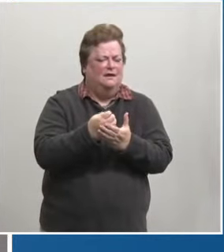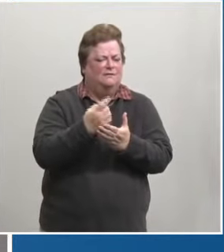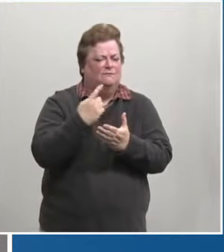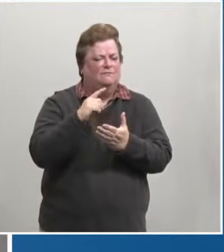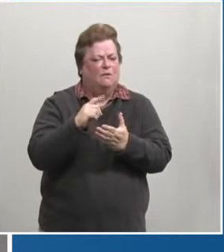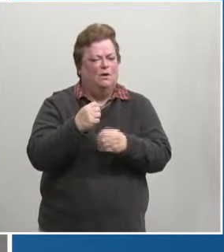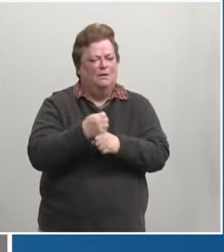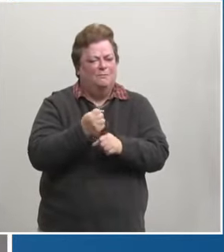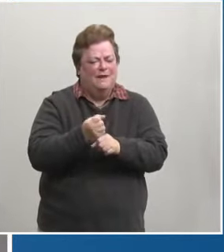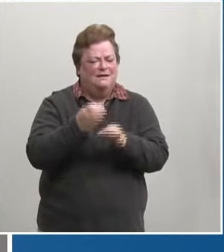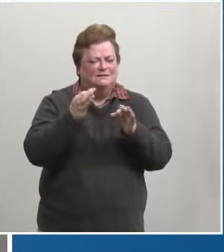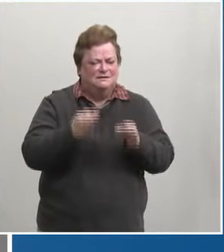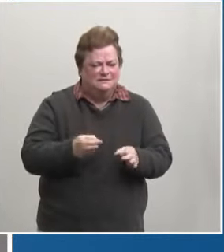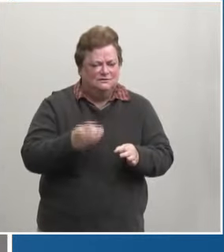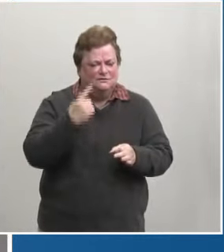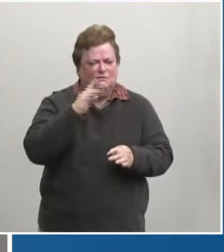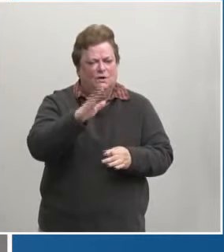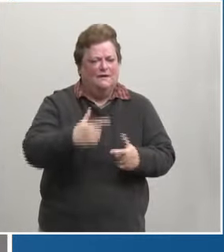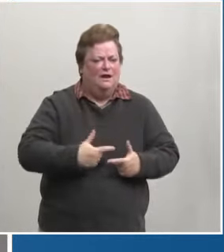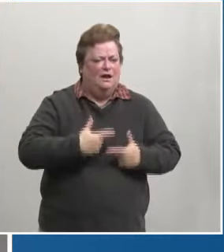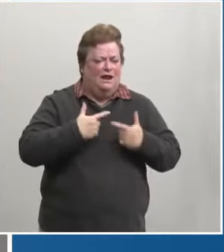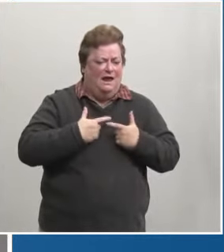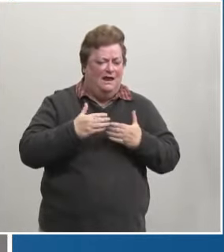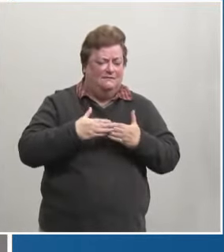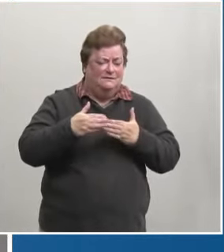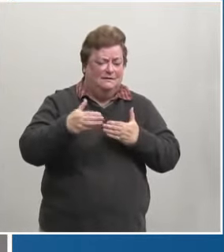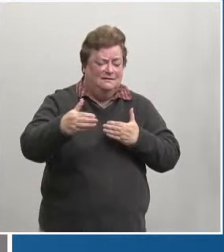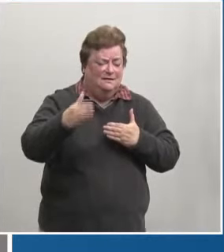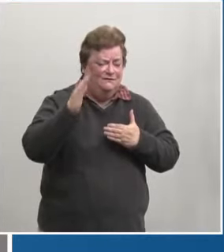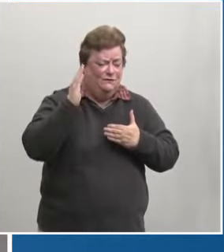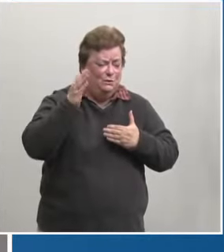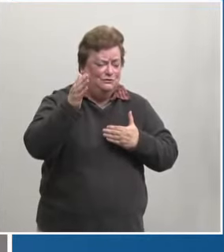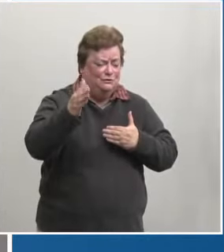decisions with their lives in the coming weeks? And does the